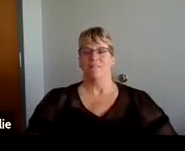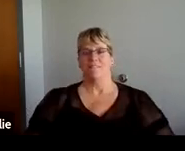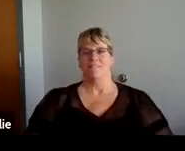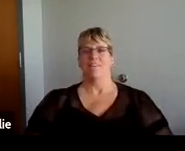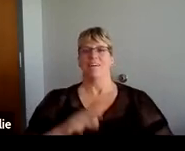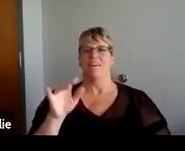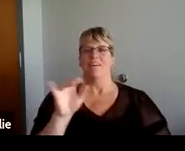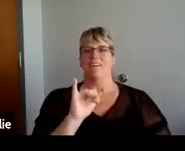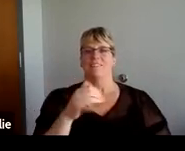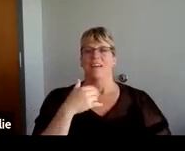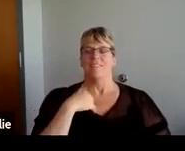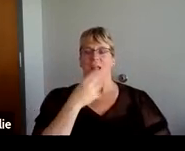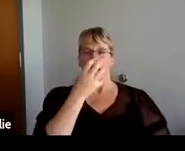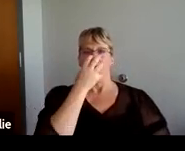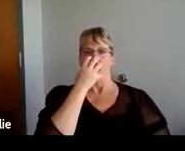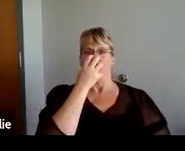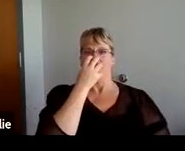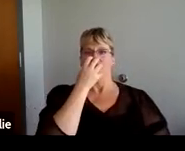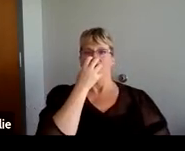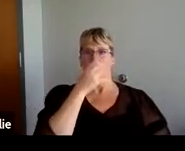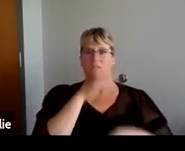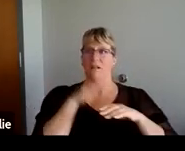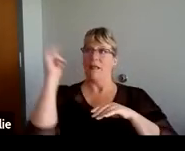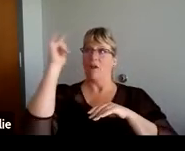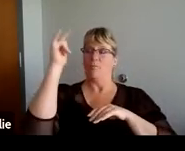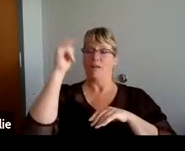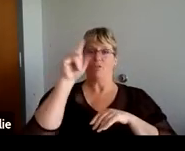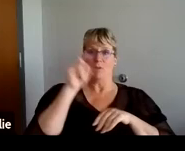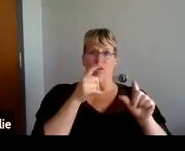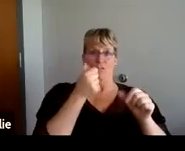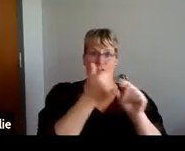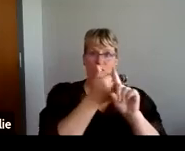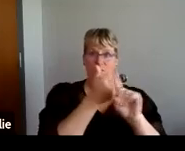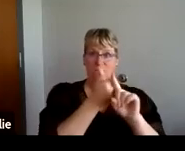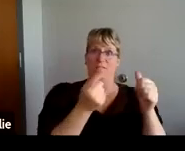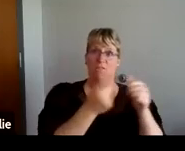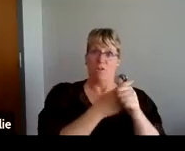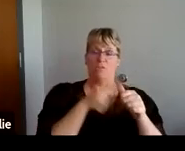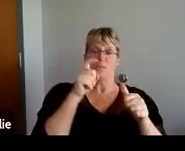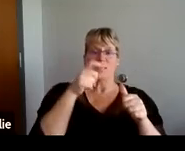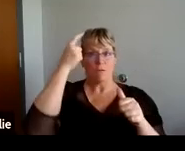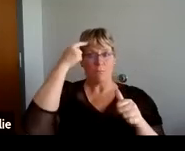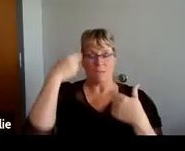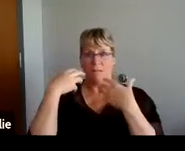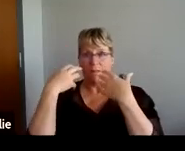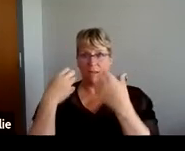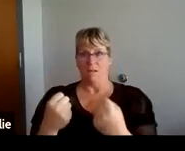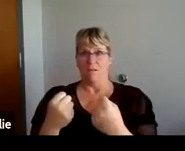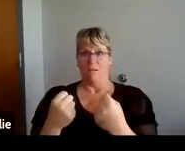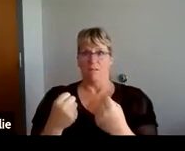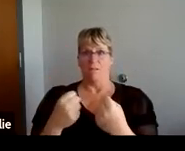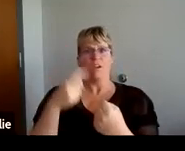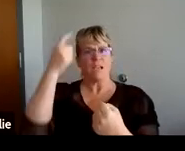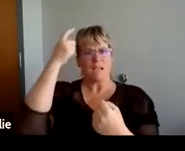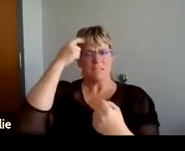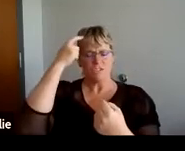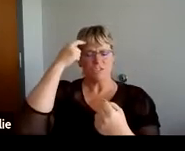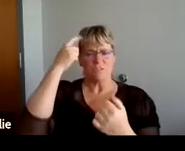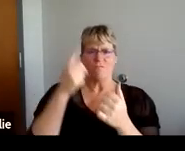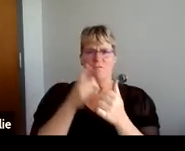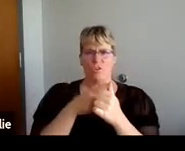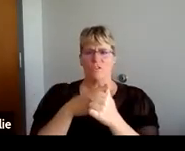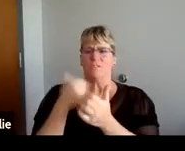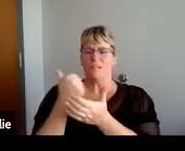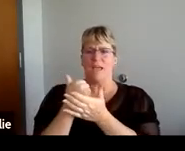that oxygen mask on yourself first. We need our mental health and our faculties, our cognition, to